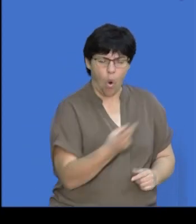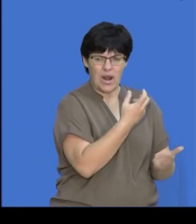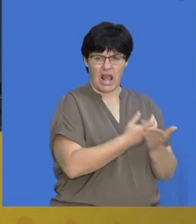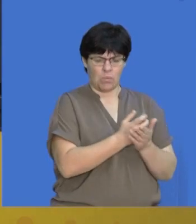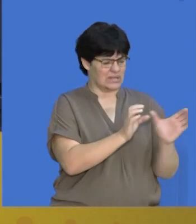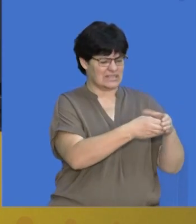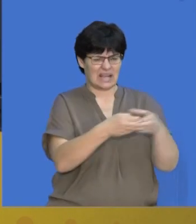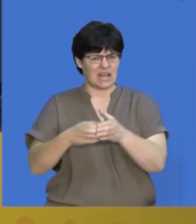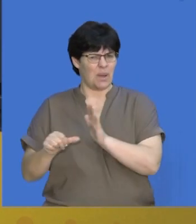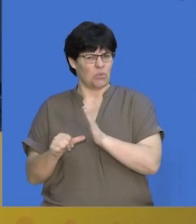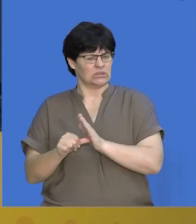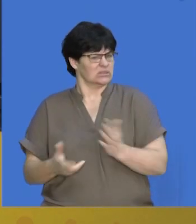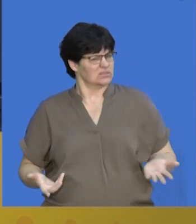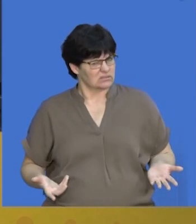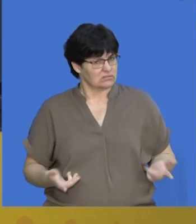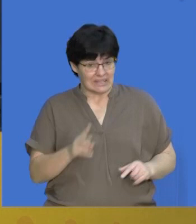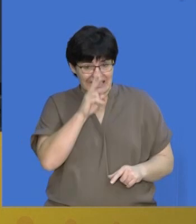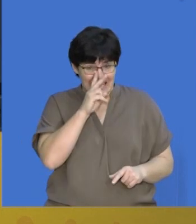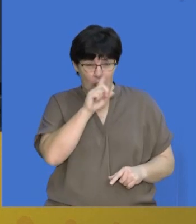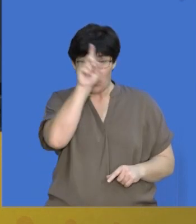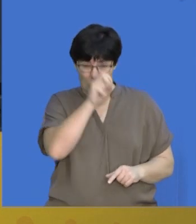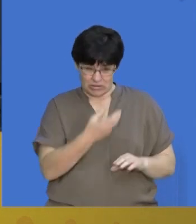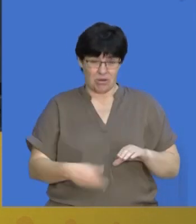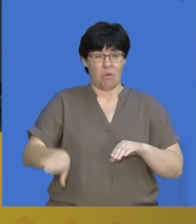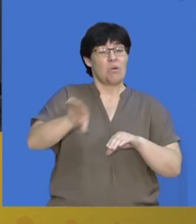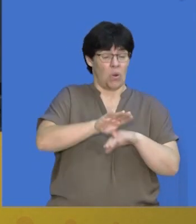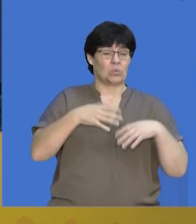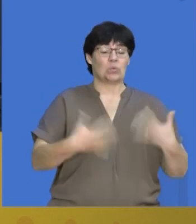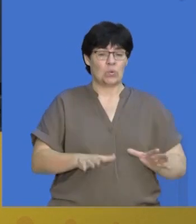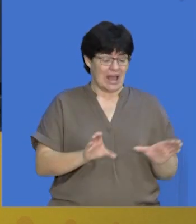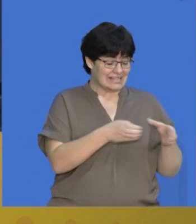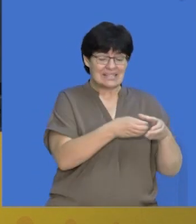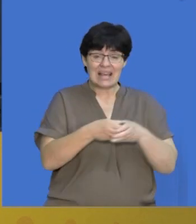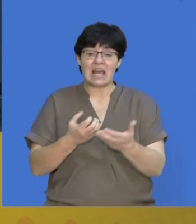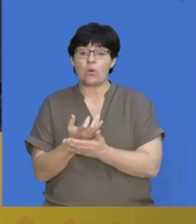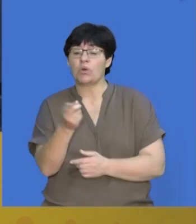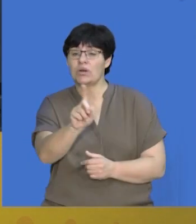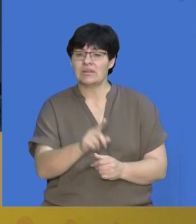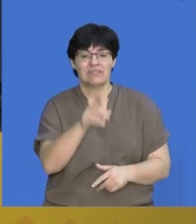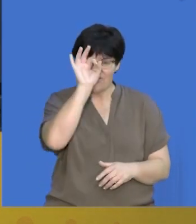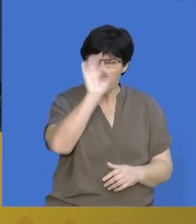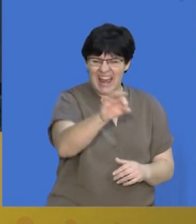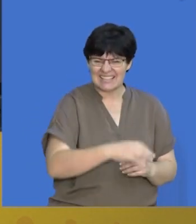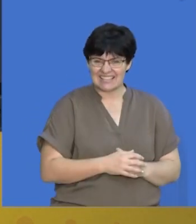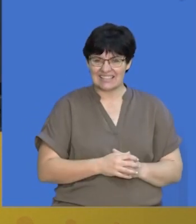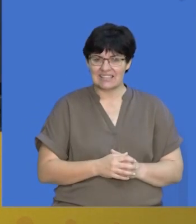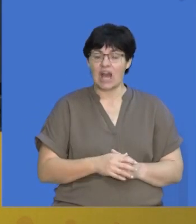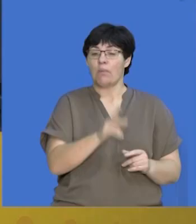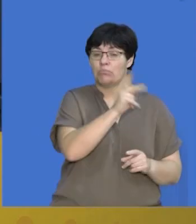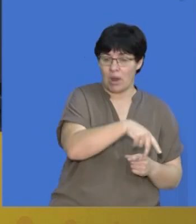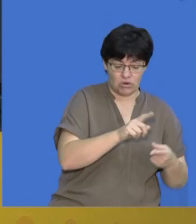economy? Can you see the loading of this question? What are your sectors of the economy? You got it.